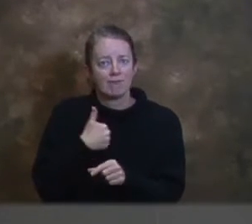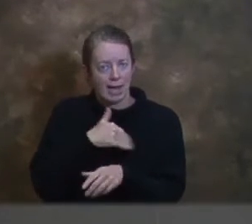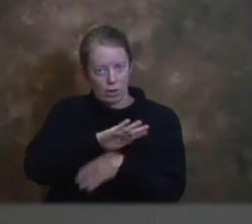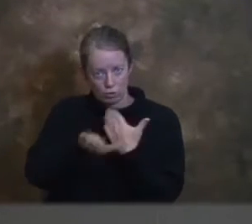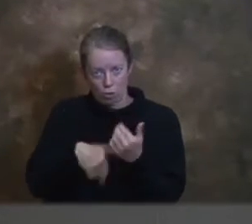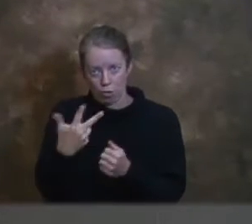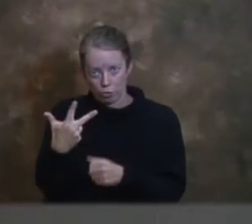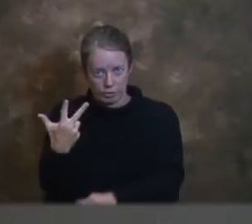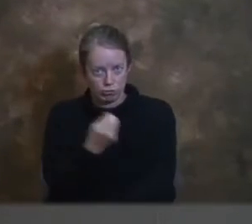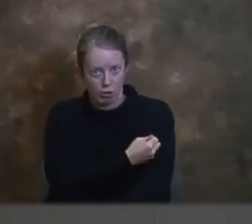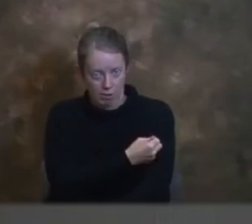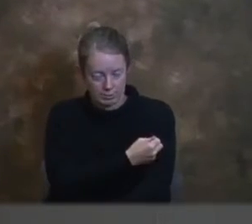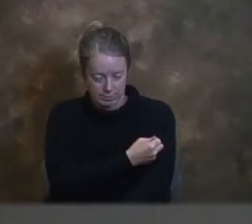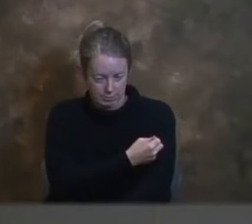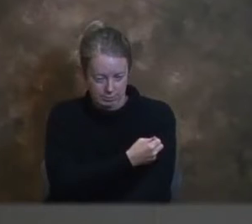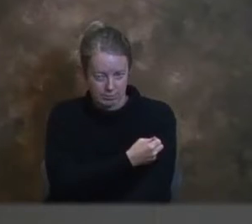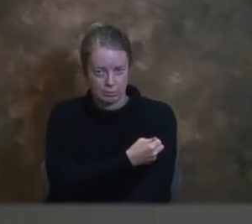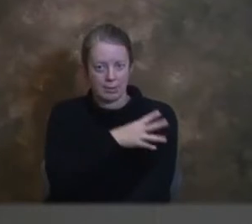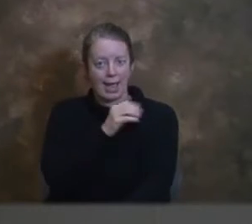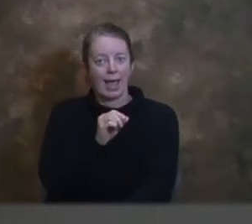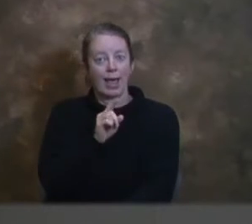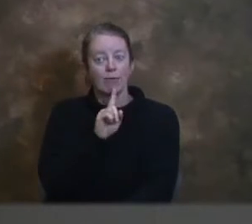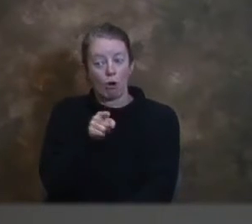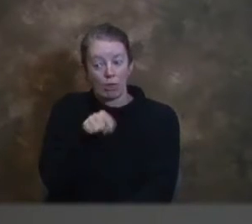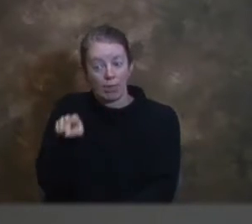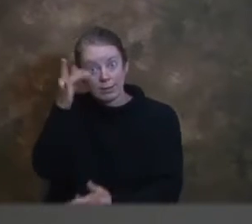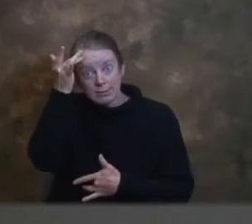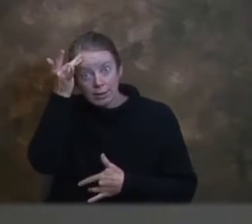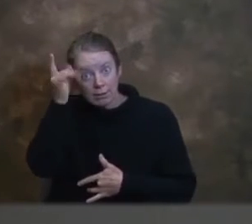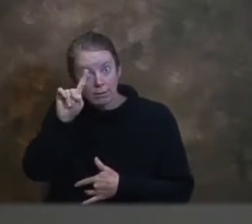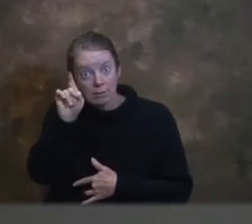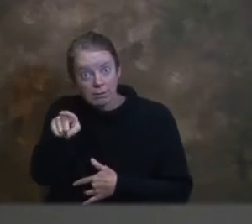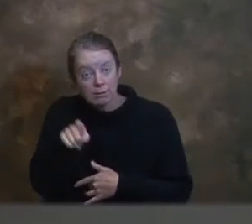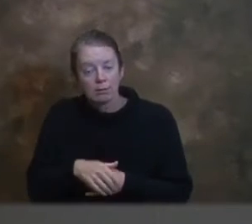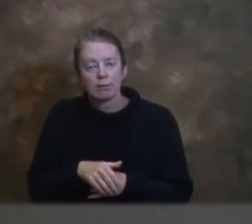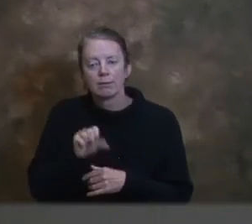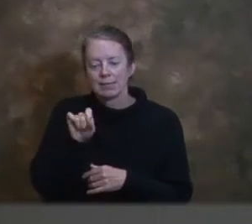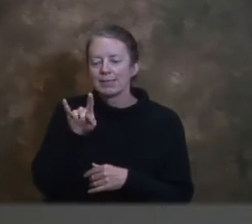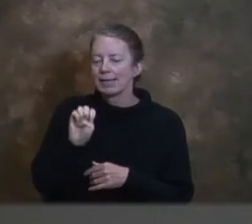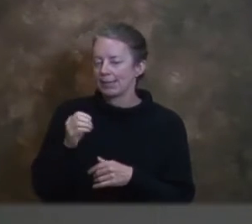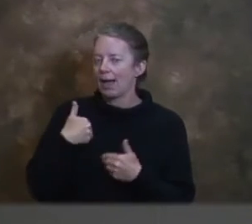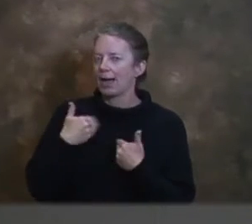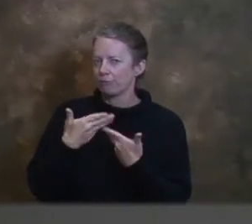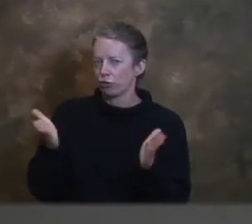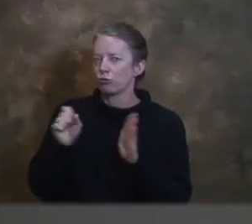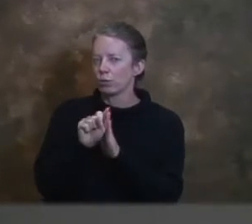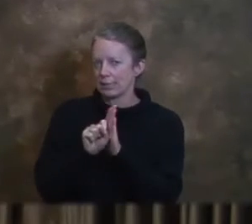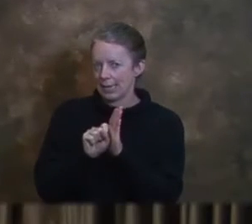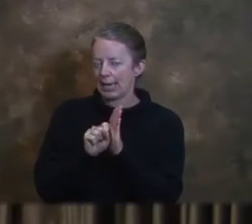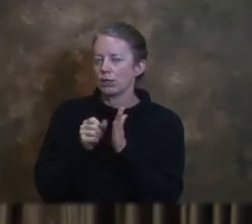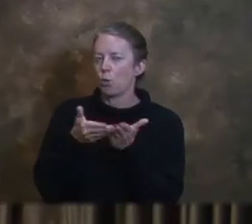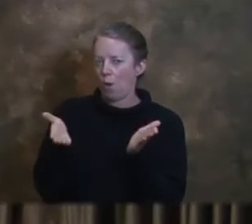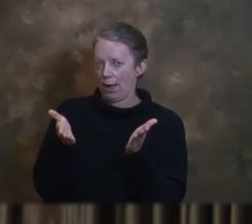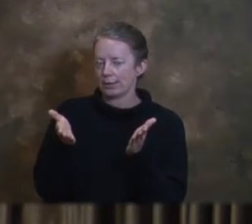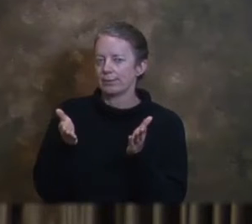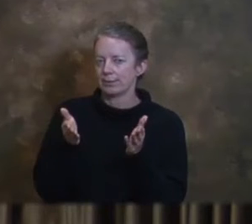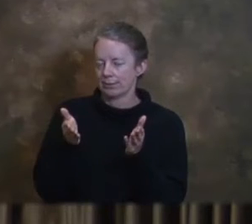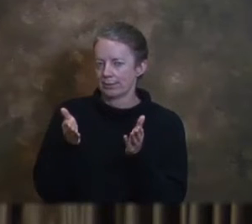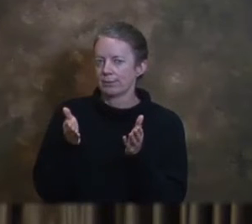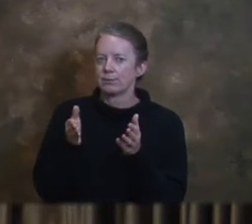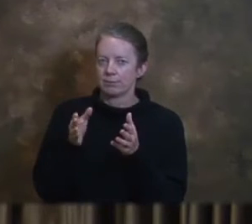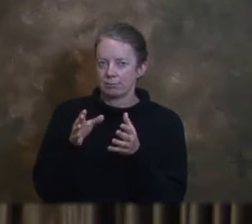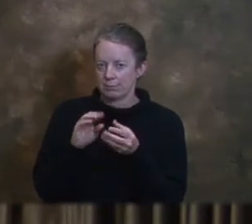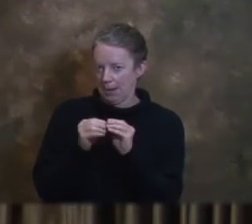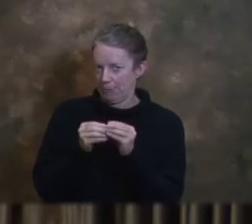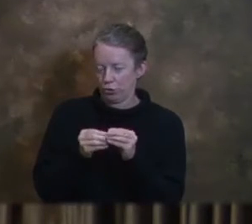vaccine booster that it's affecting? Yeah, and so in general, I have statewide data, which we can assume, like, we're no different than the rest of the